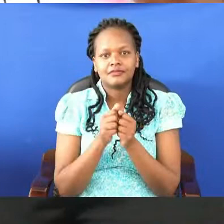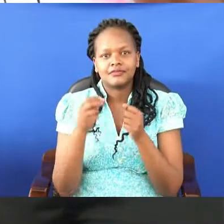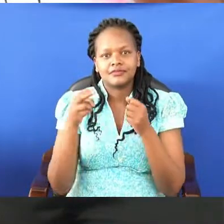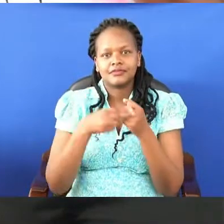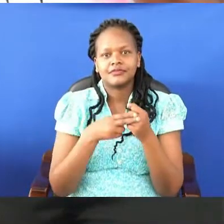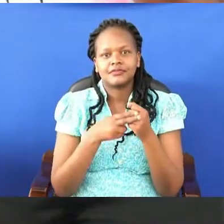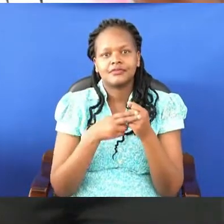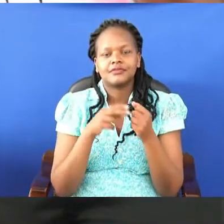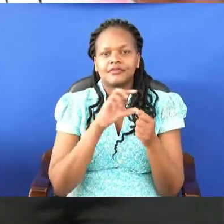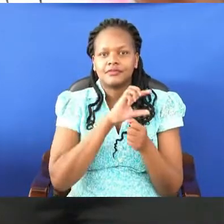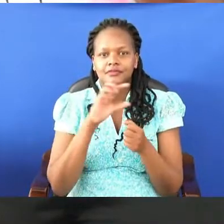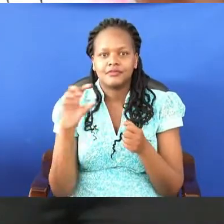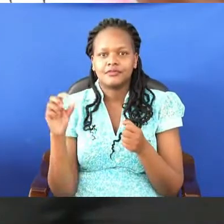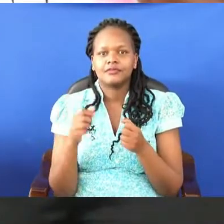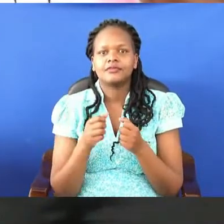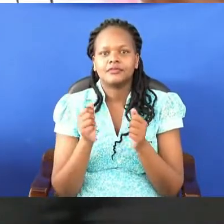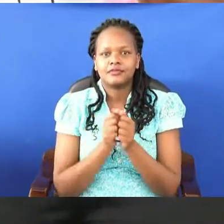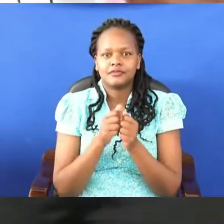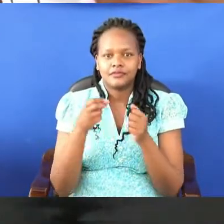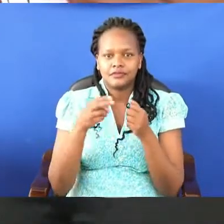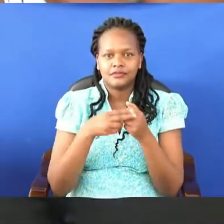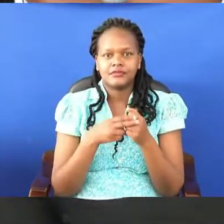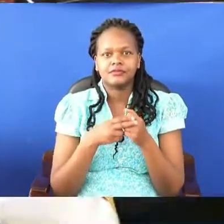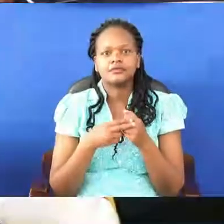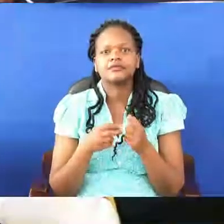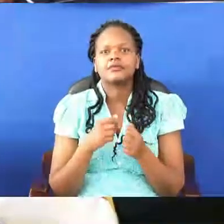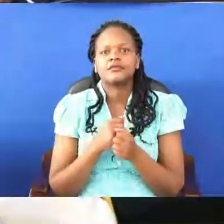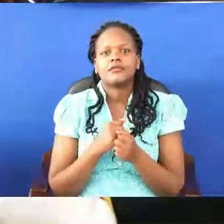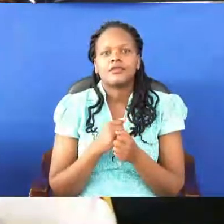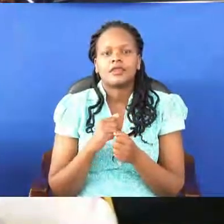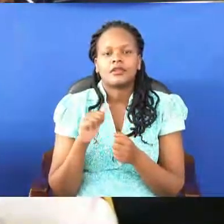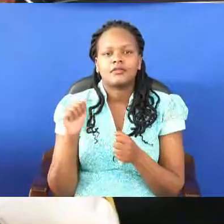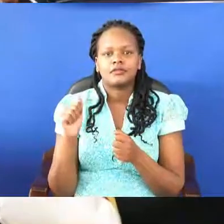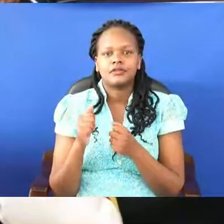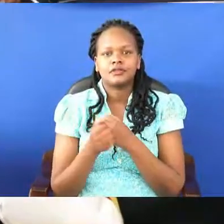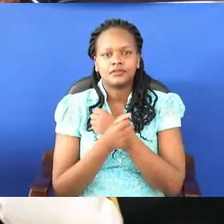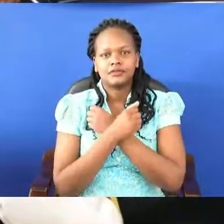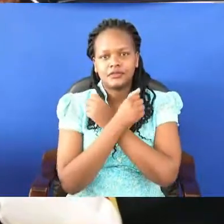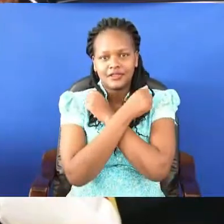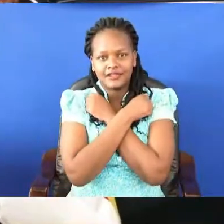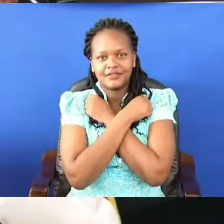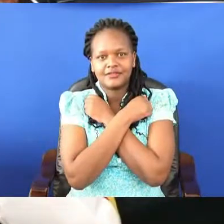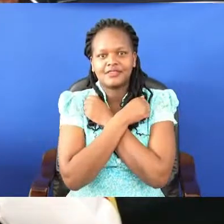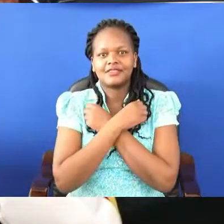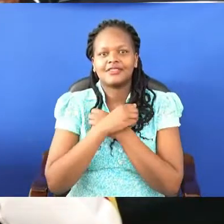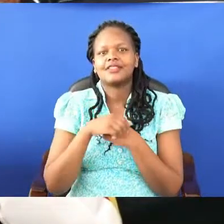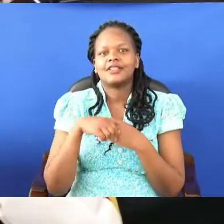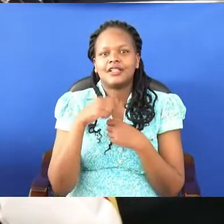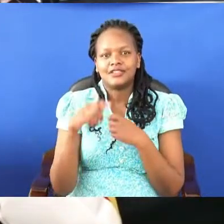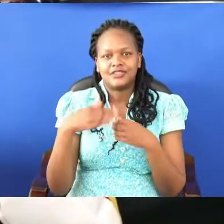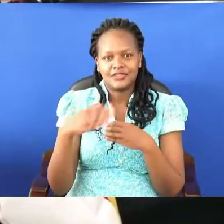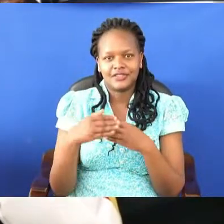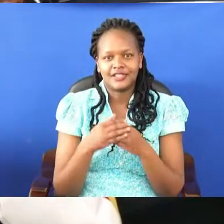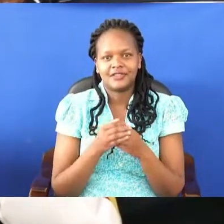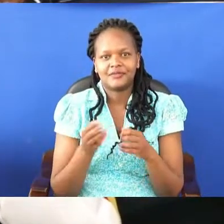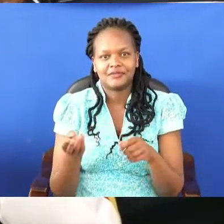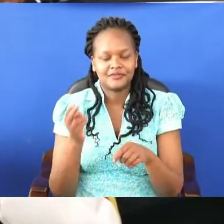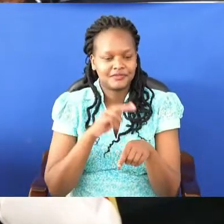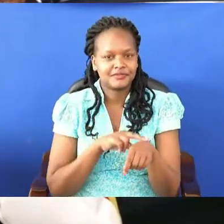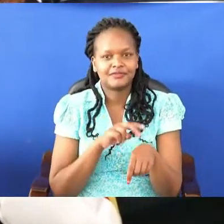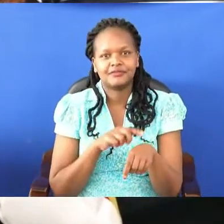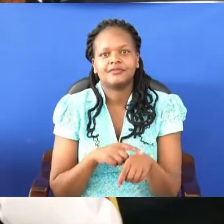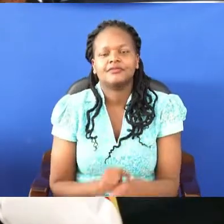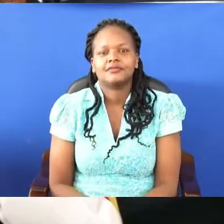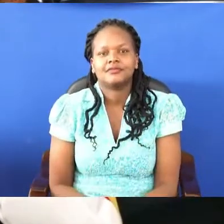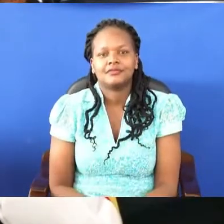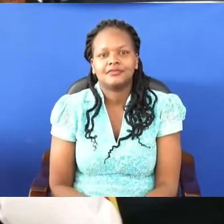friend loves at all times. My friends, yes. Are you ready for today's memory verse? Yes. Of course. Please